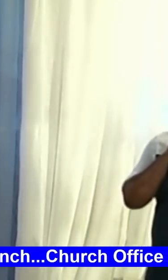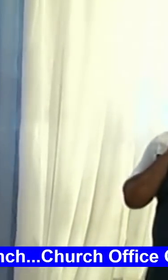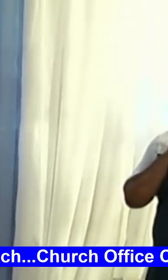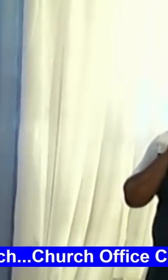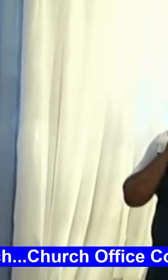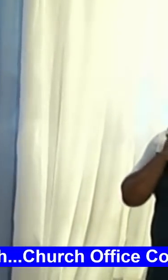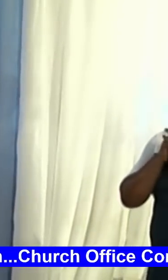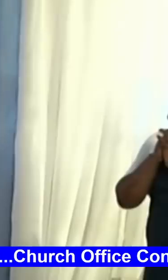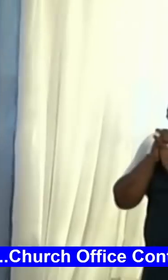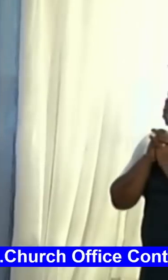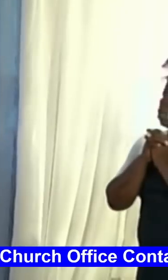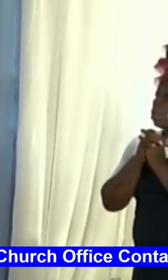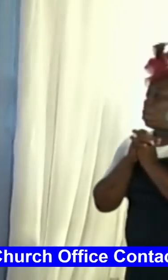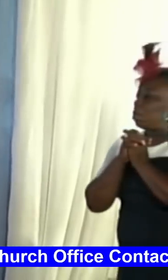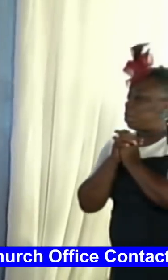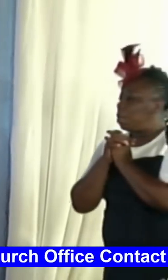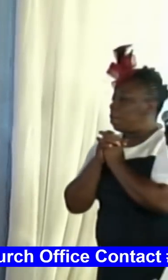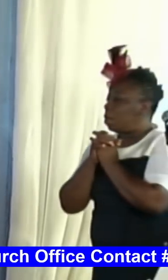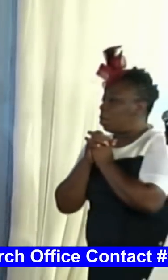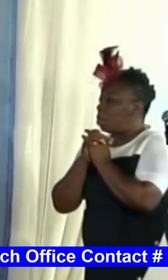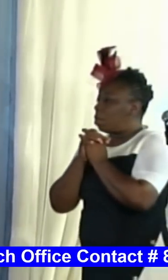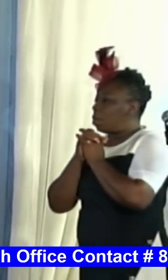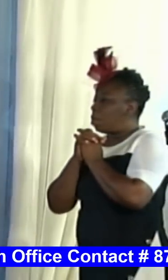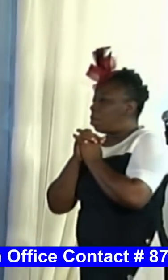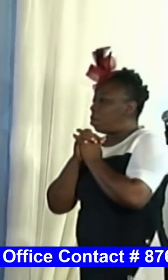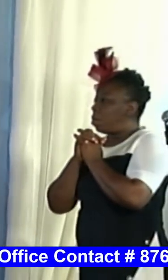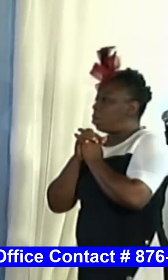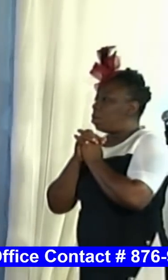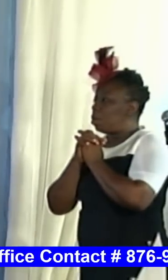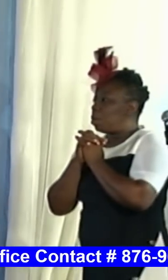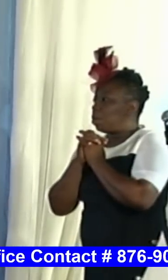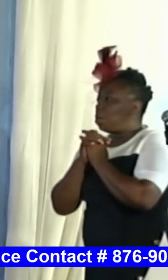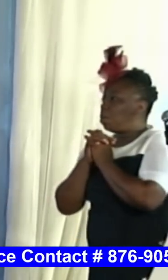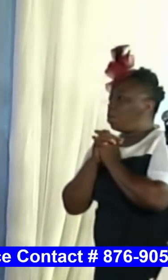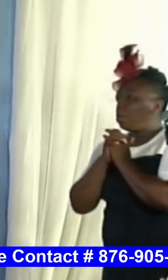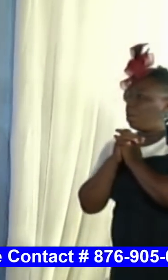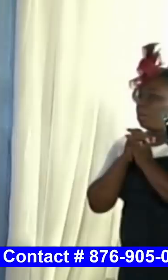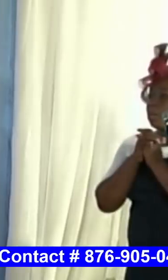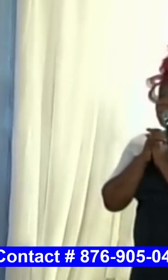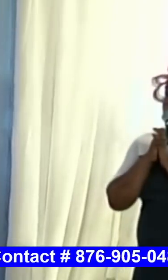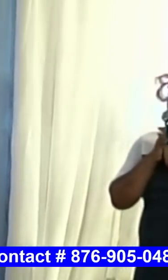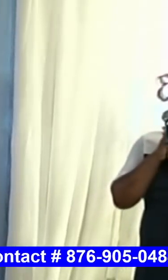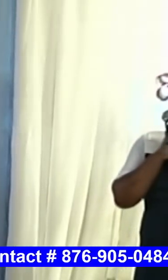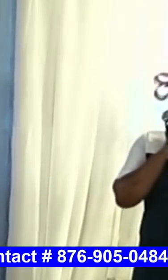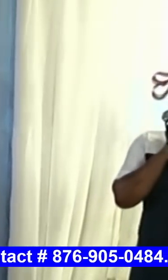because he placed it in his hands to lead us